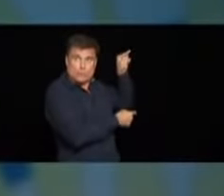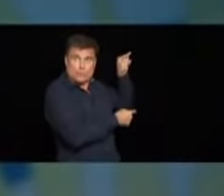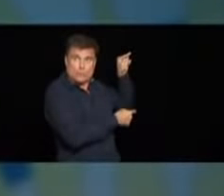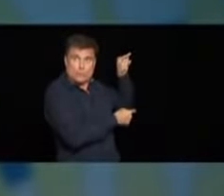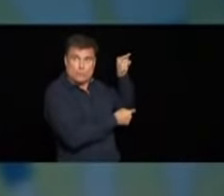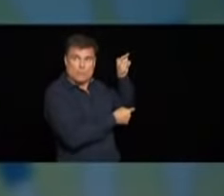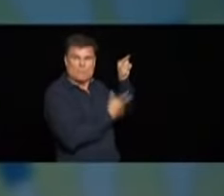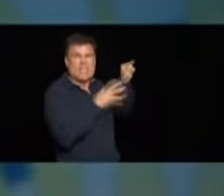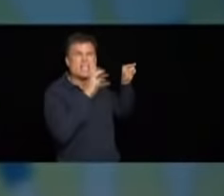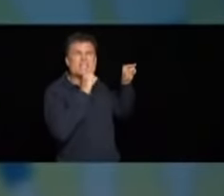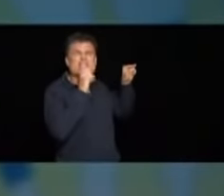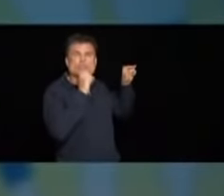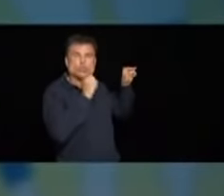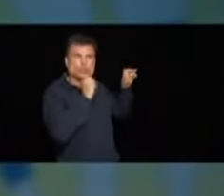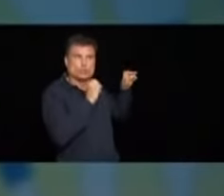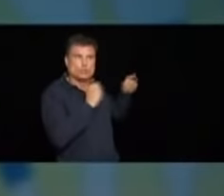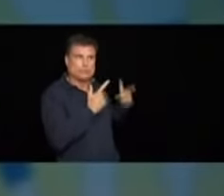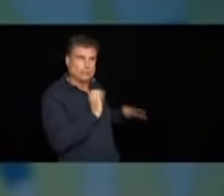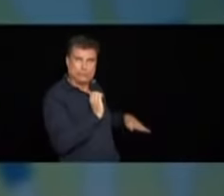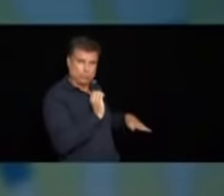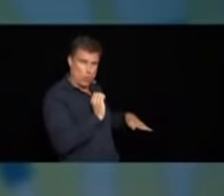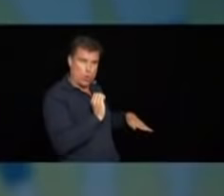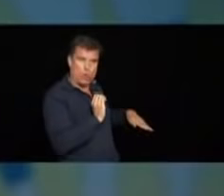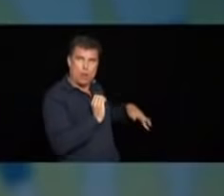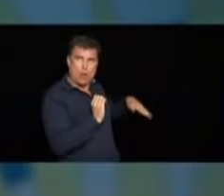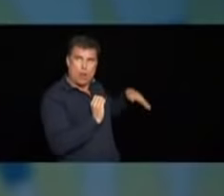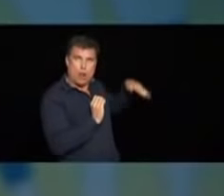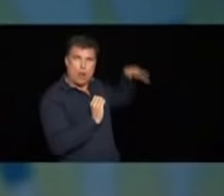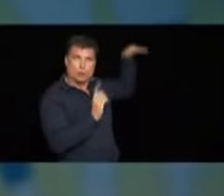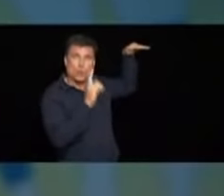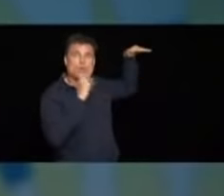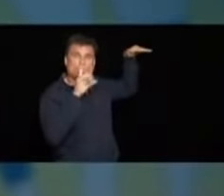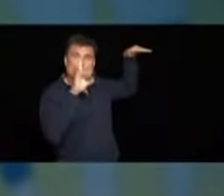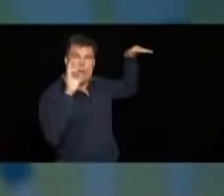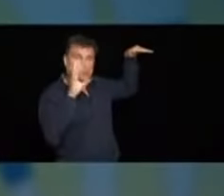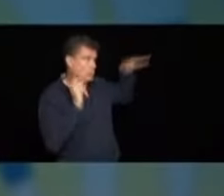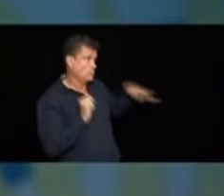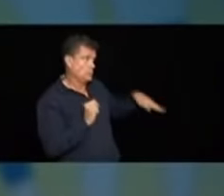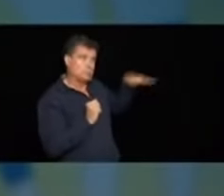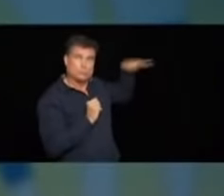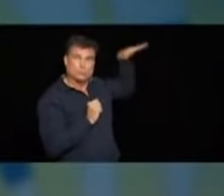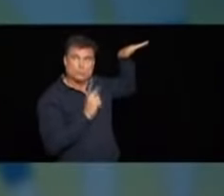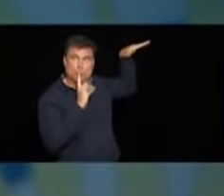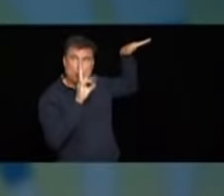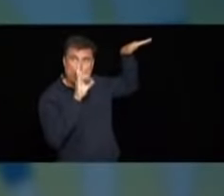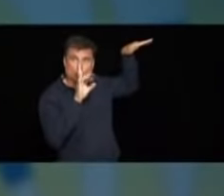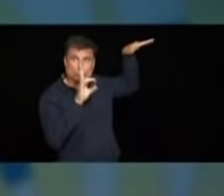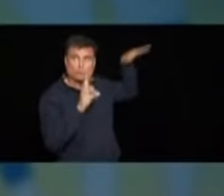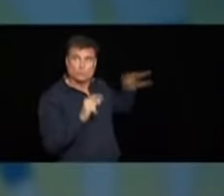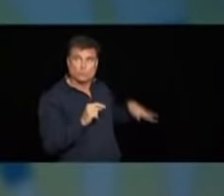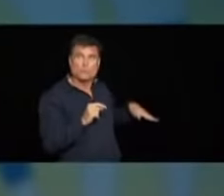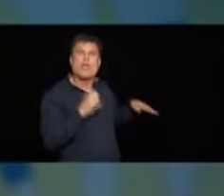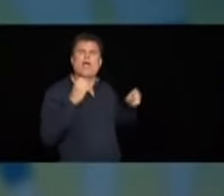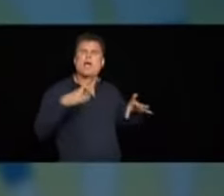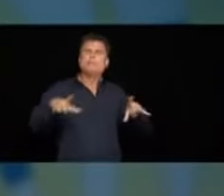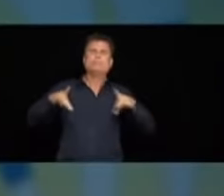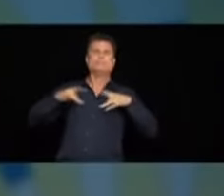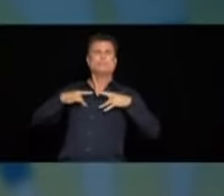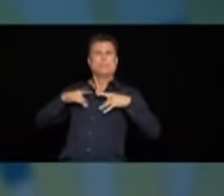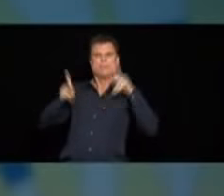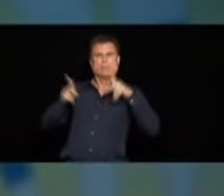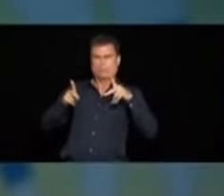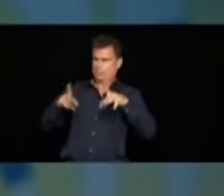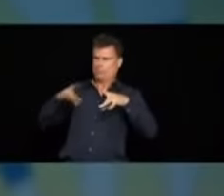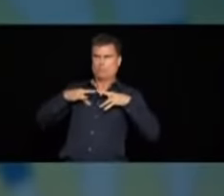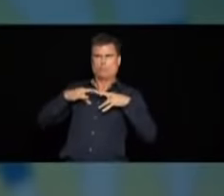age groups as we've progressed in our pandemic here in British Columbia. And right now, the proportion of